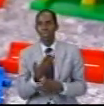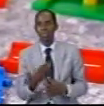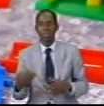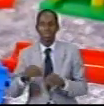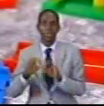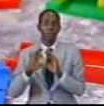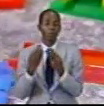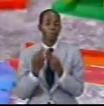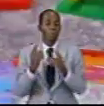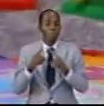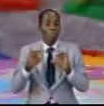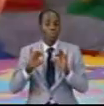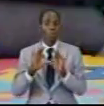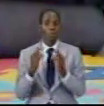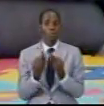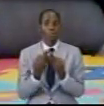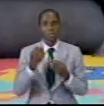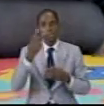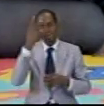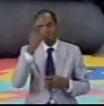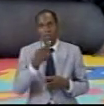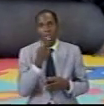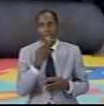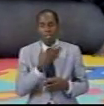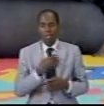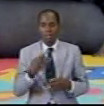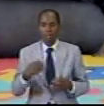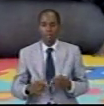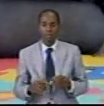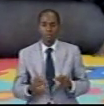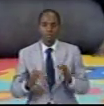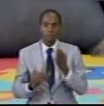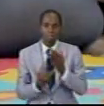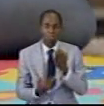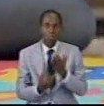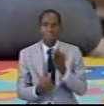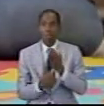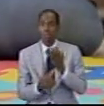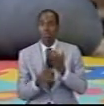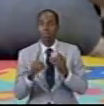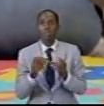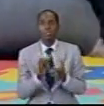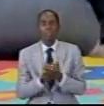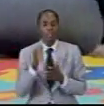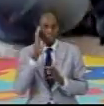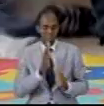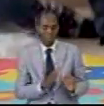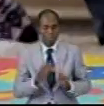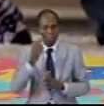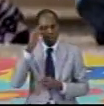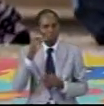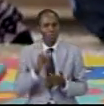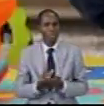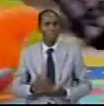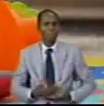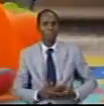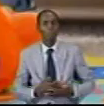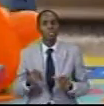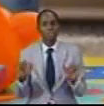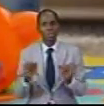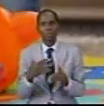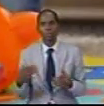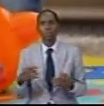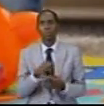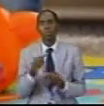the family, the parents and the siblings, that will adjust because of that baby. The same thing when we're expecting a church to